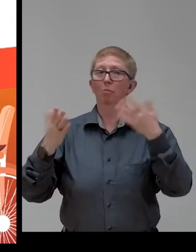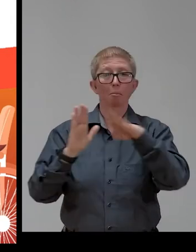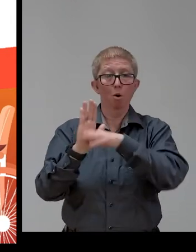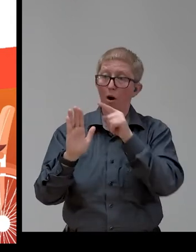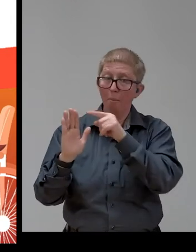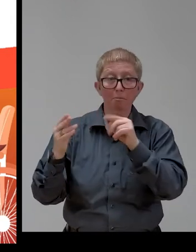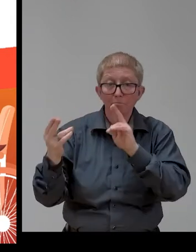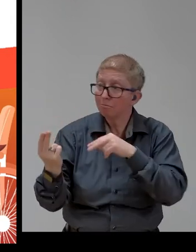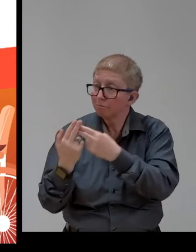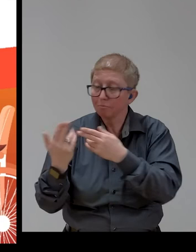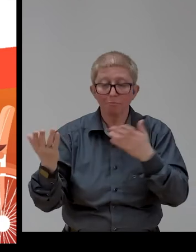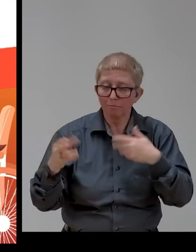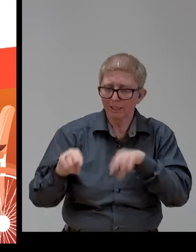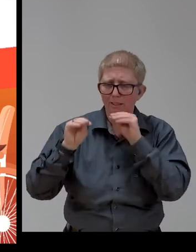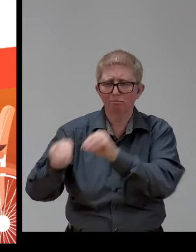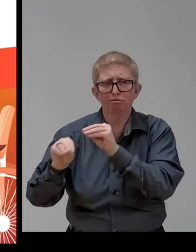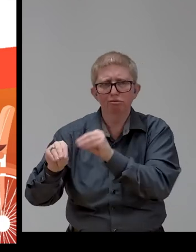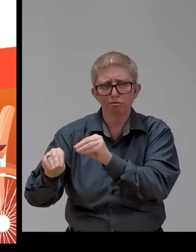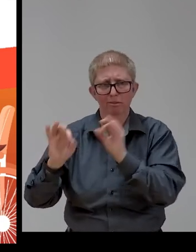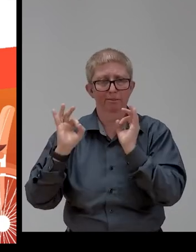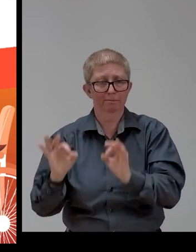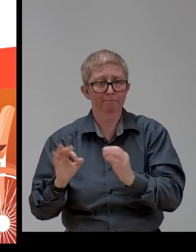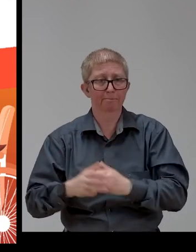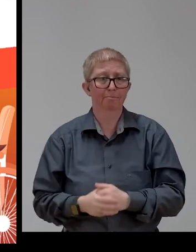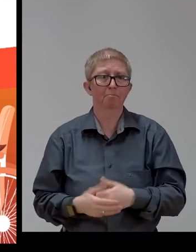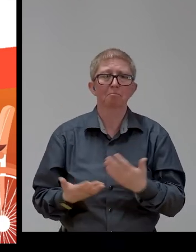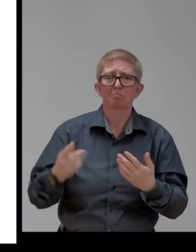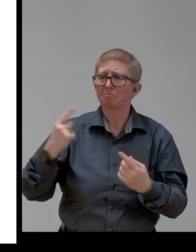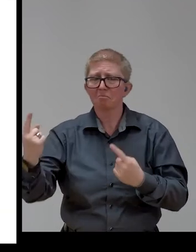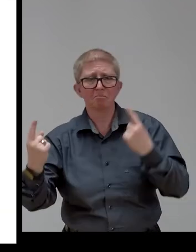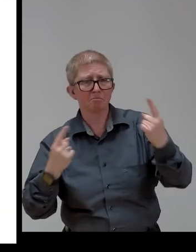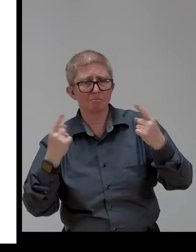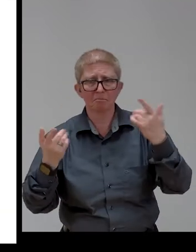for sure provide us with first-hand advice on labor market needs.